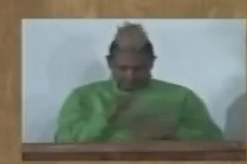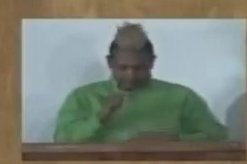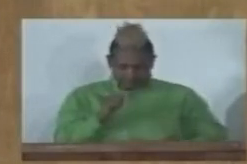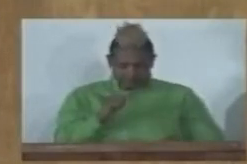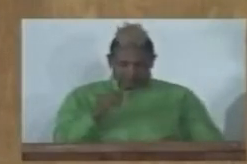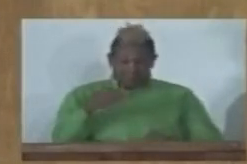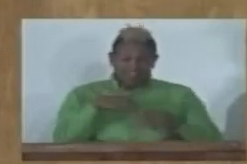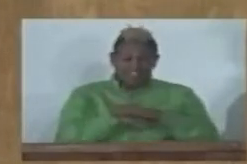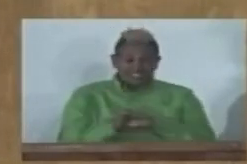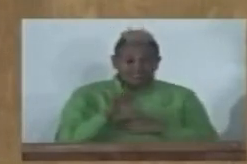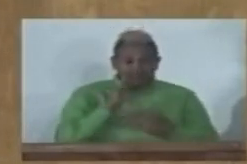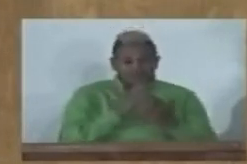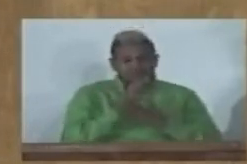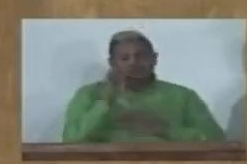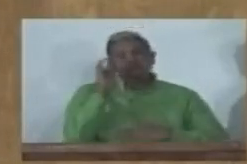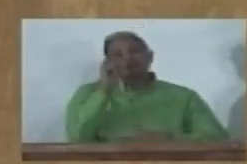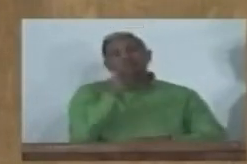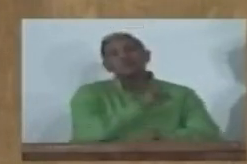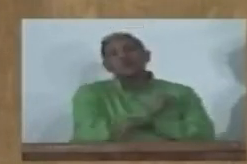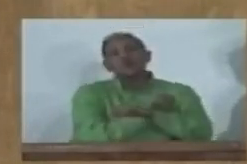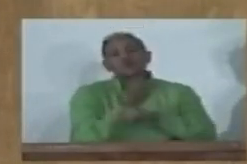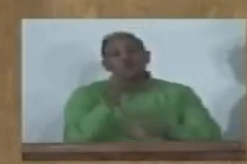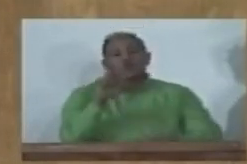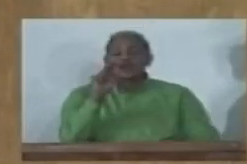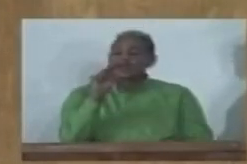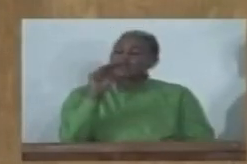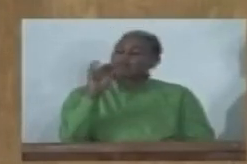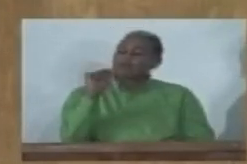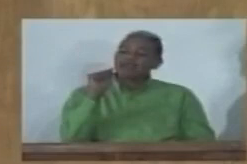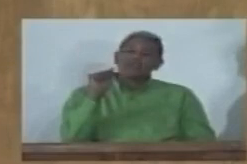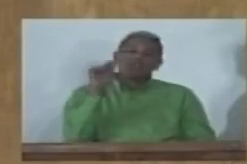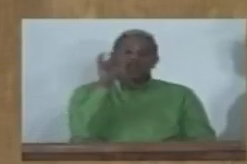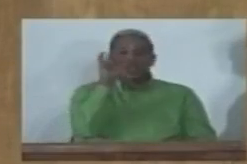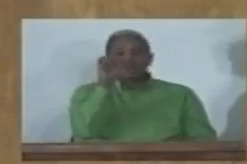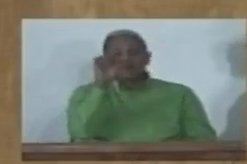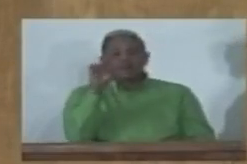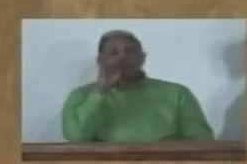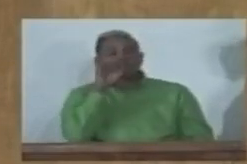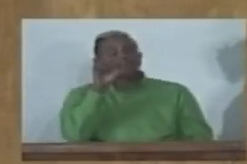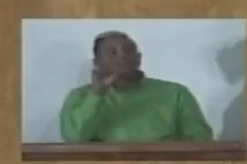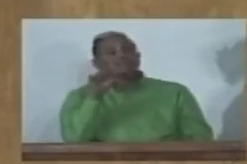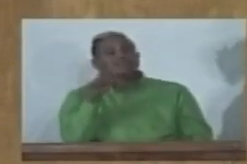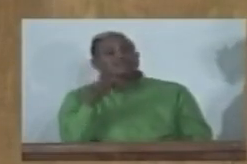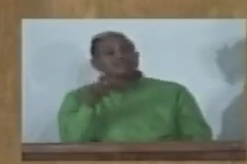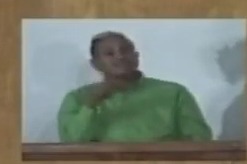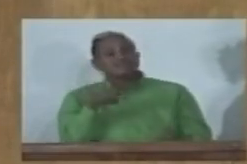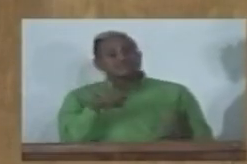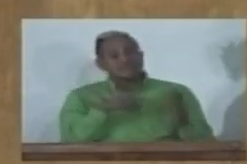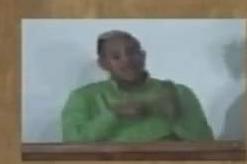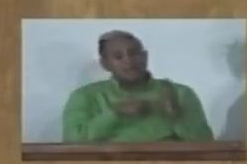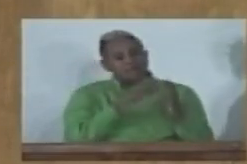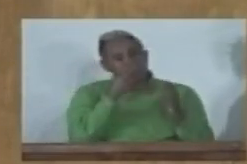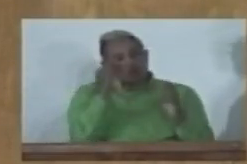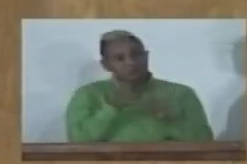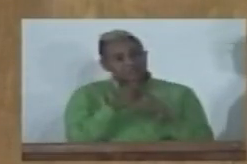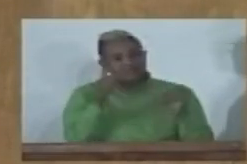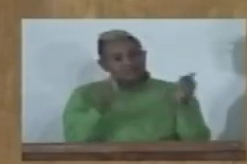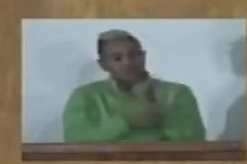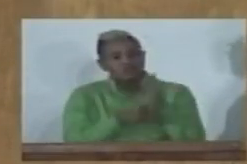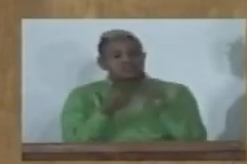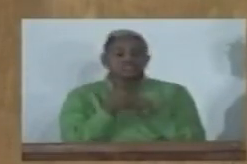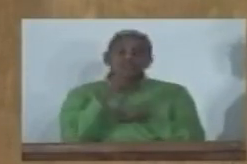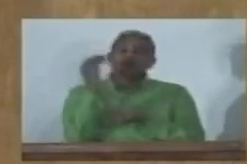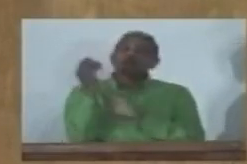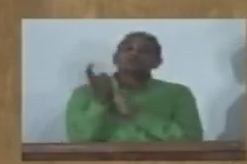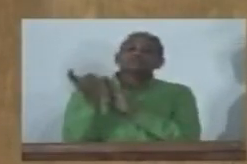Entered into by the Airports Authority or the MIA Airports Limited, a limited liability company incorporated under the Companies Act.